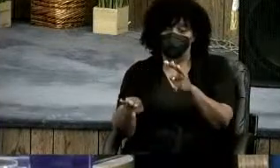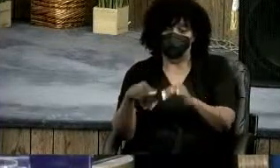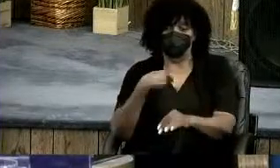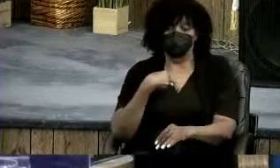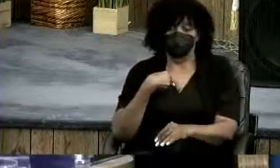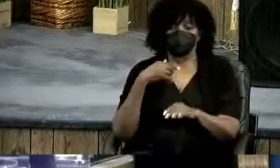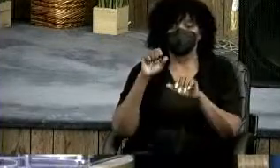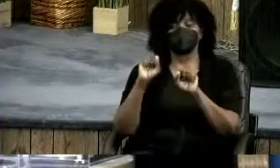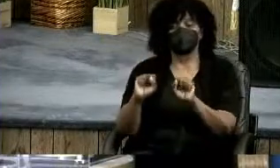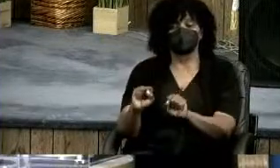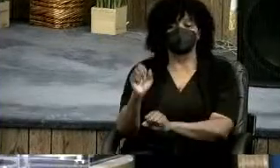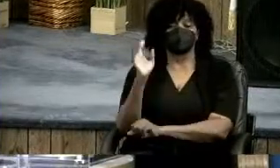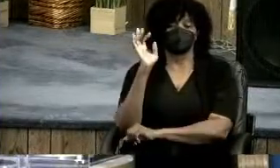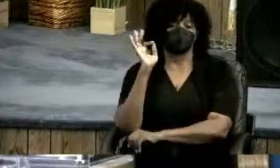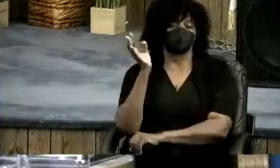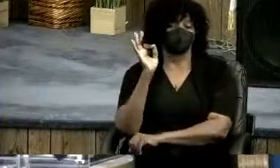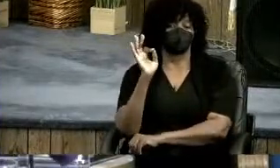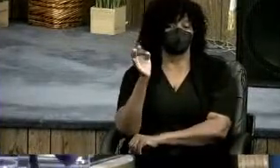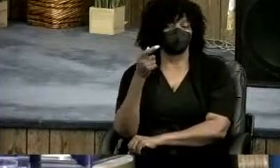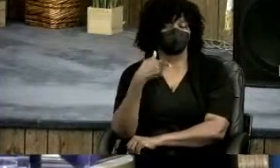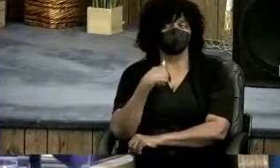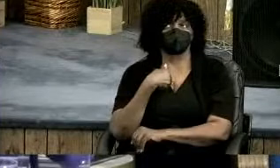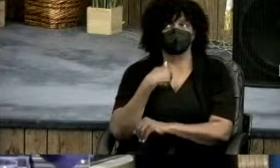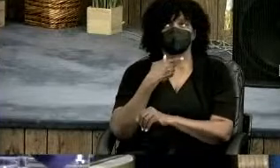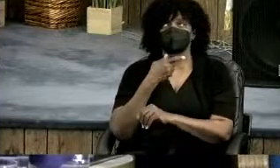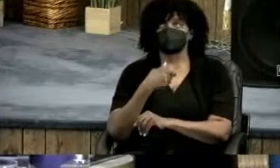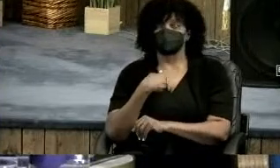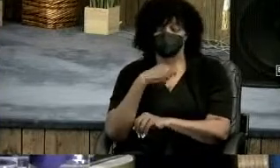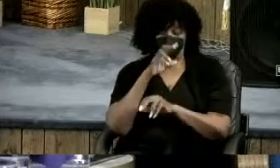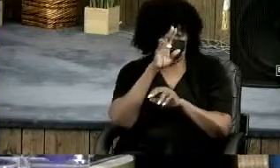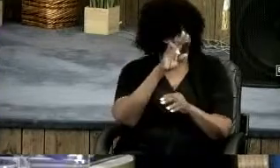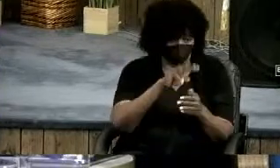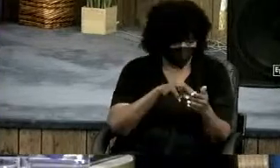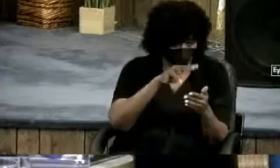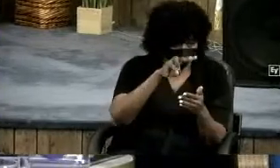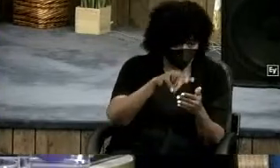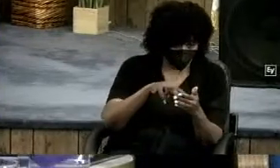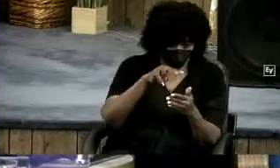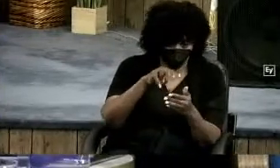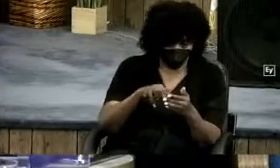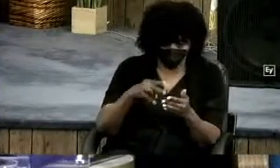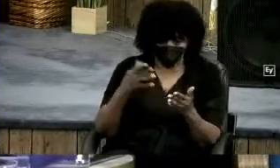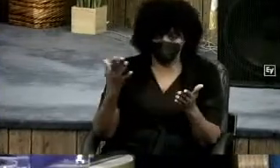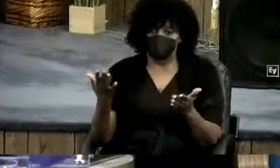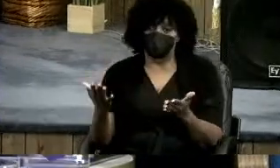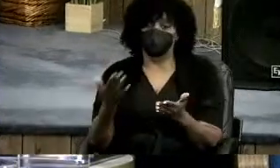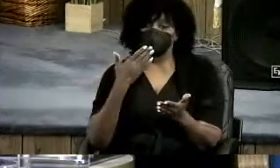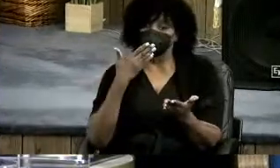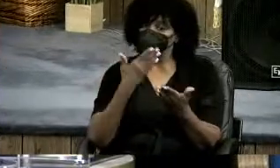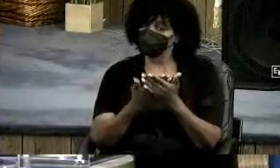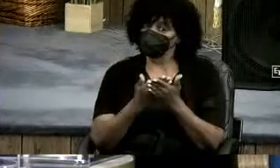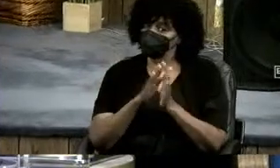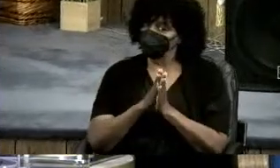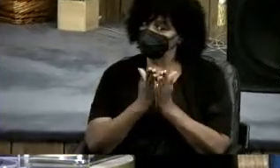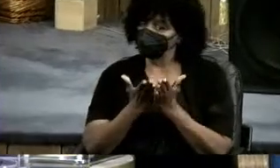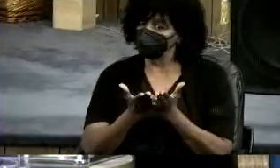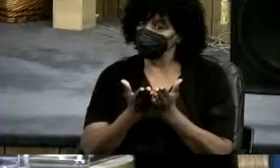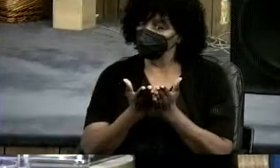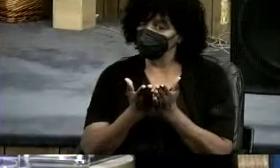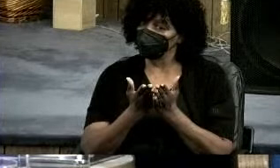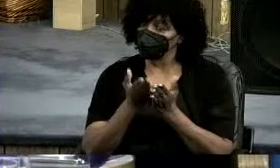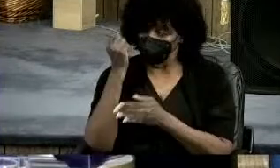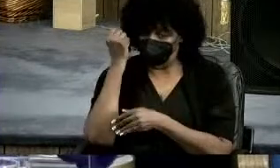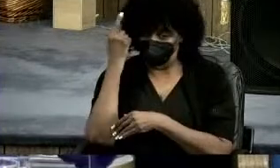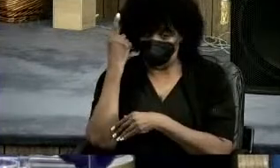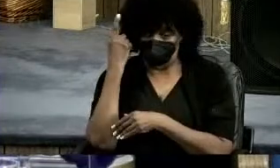is in this book. And man, I've had a couple of people review it, and they told me it's a page turner. So we're going to see. We're going to